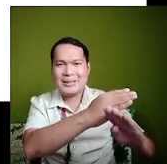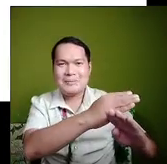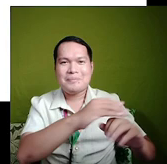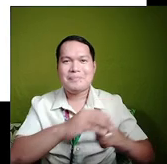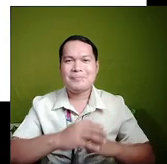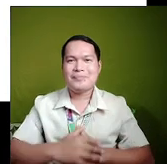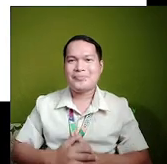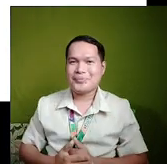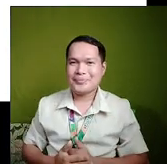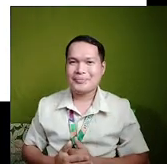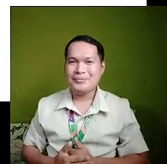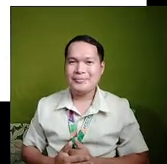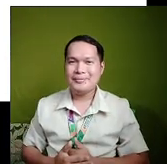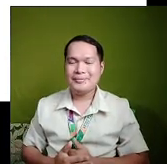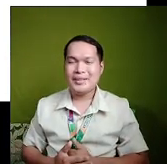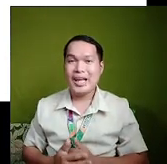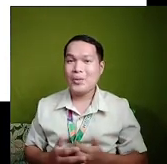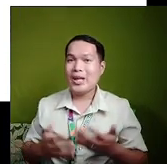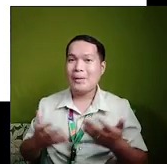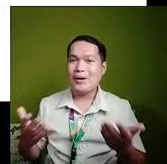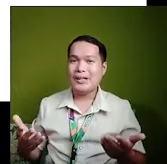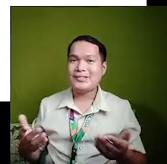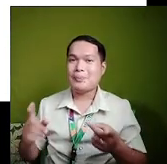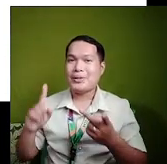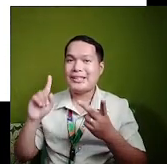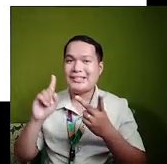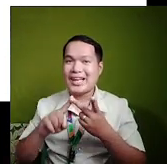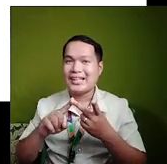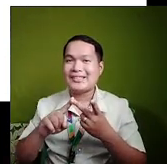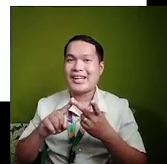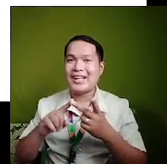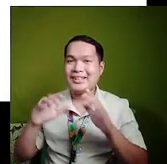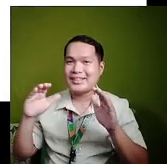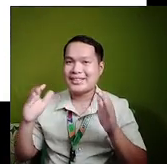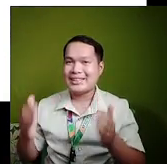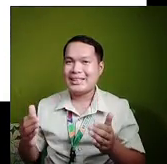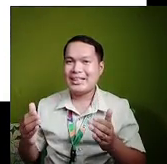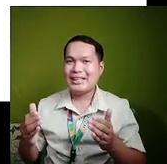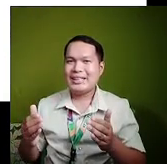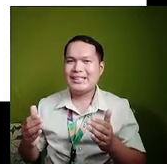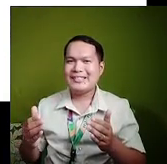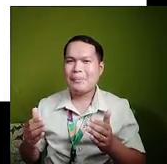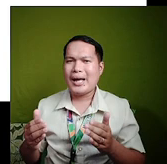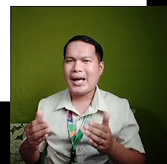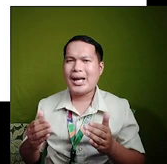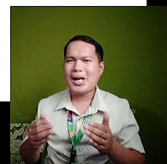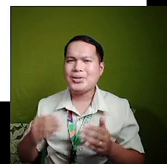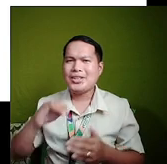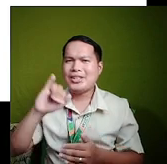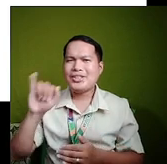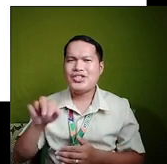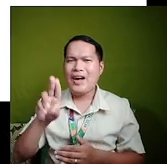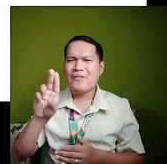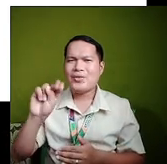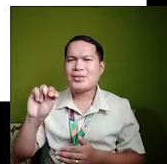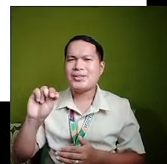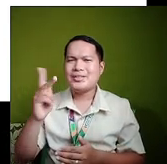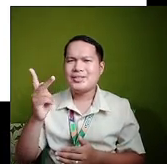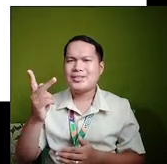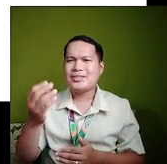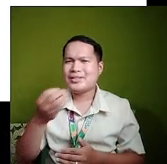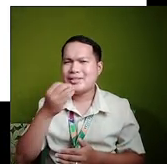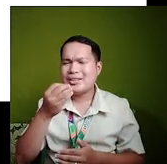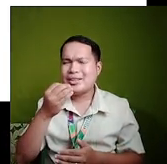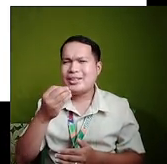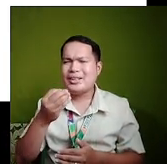sakit And we have also for the second set is about junk food